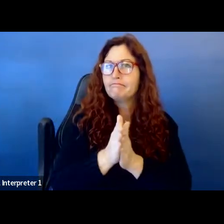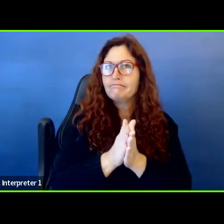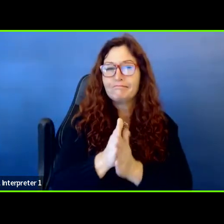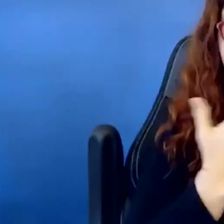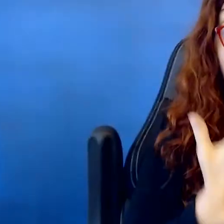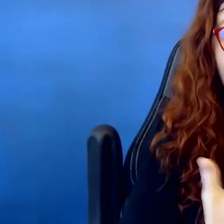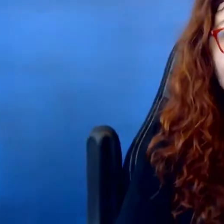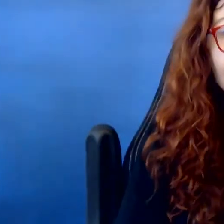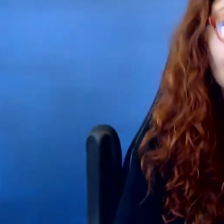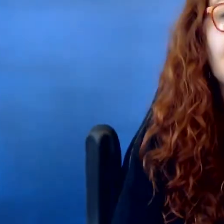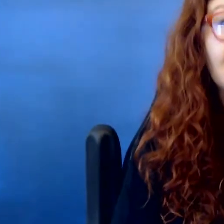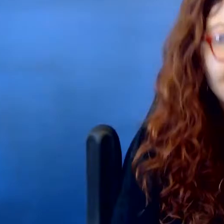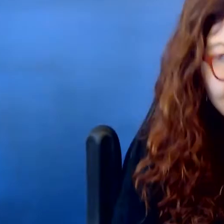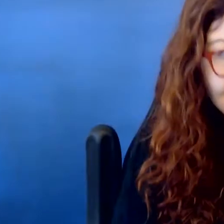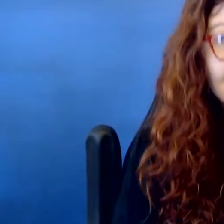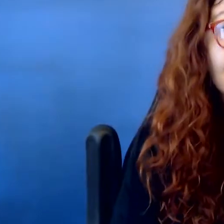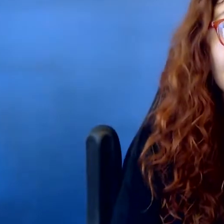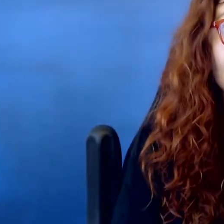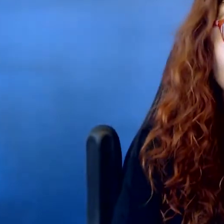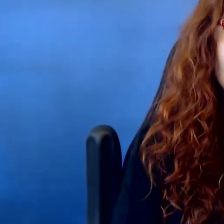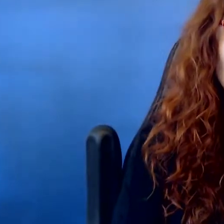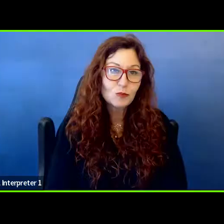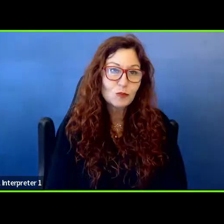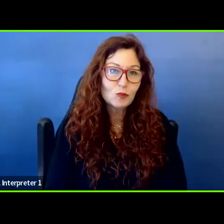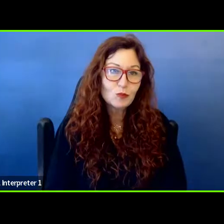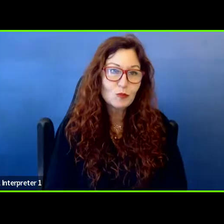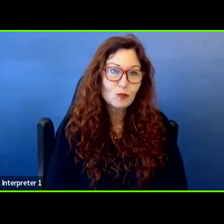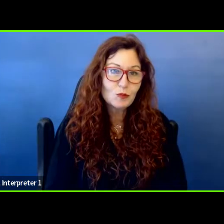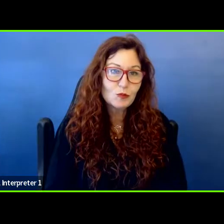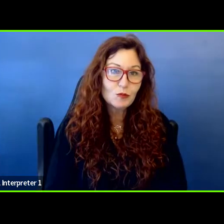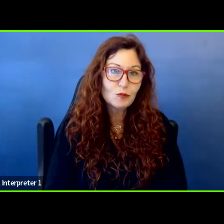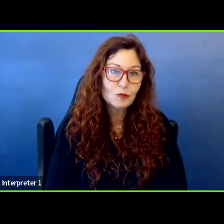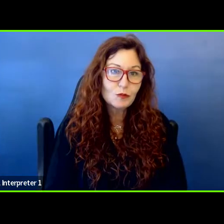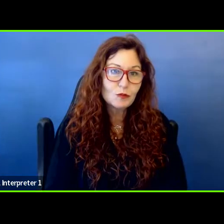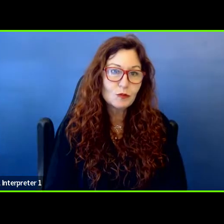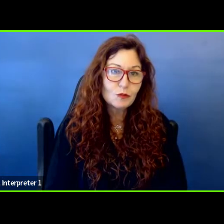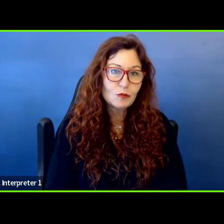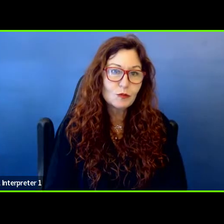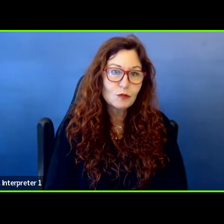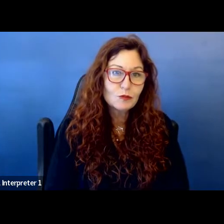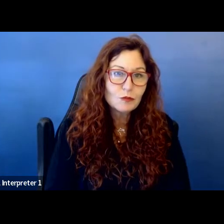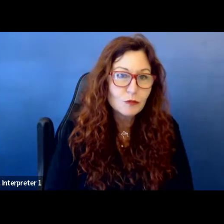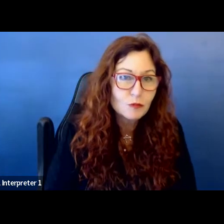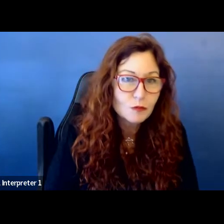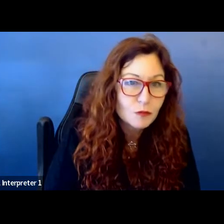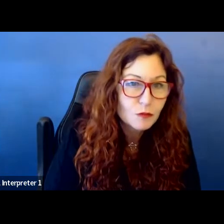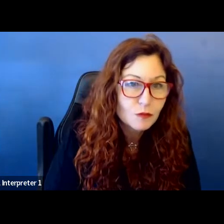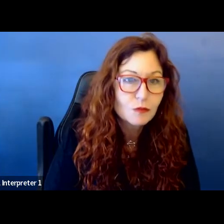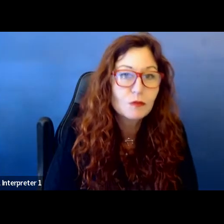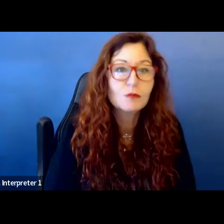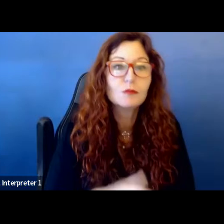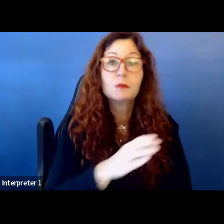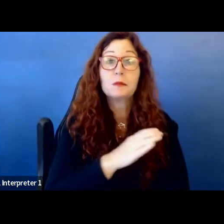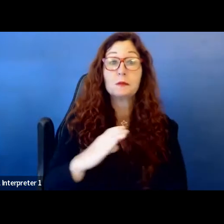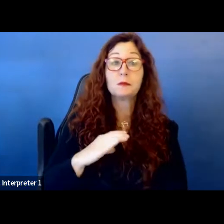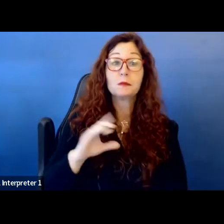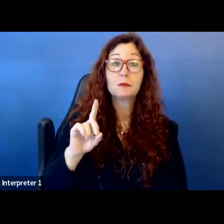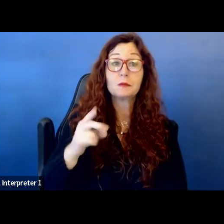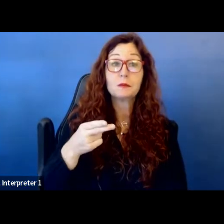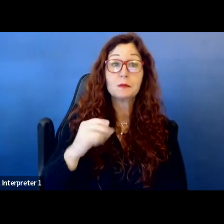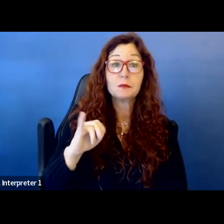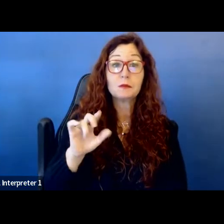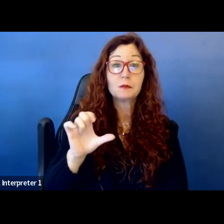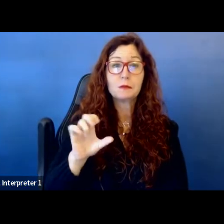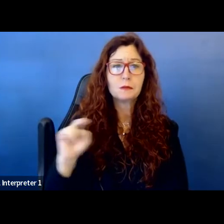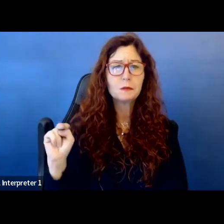thank you um and now we will go to commissioner dillon thank you um mr simonson i have a couple